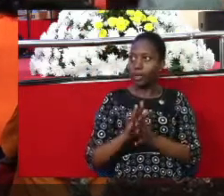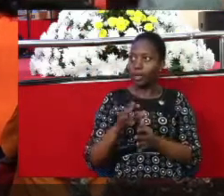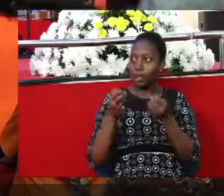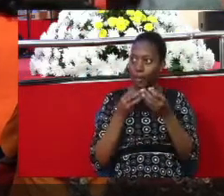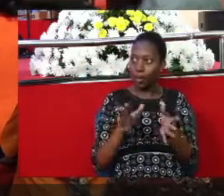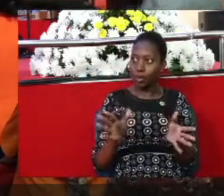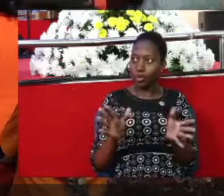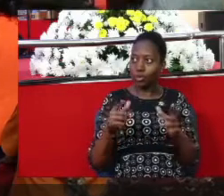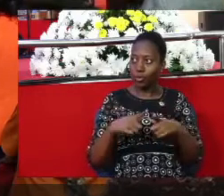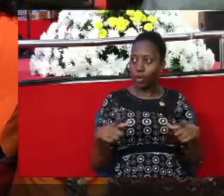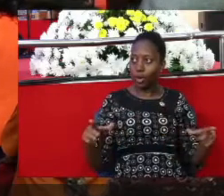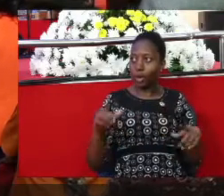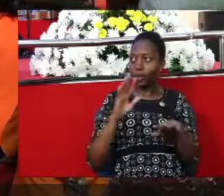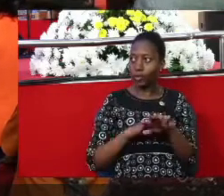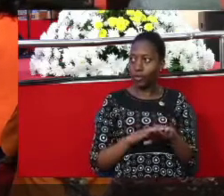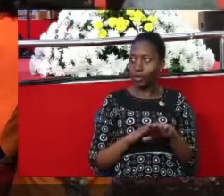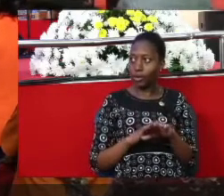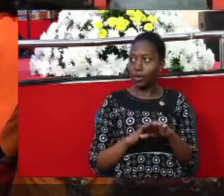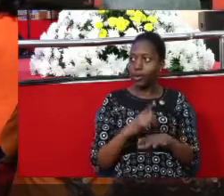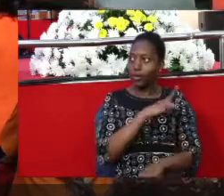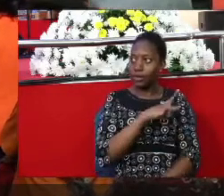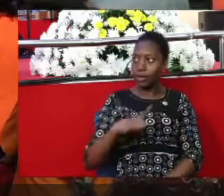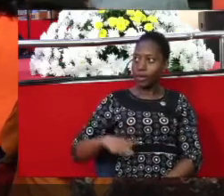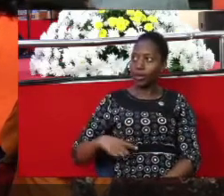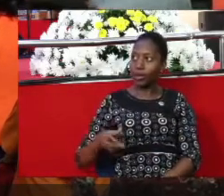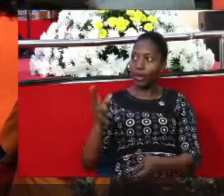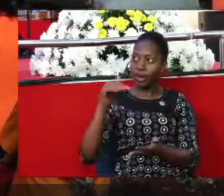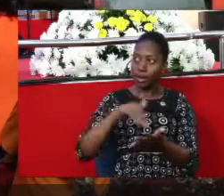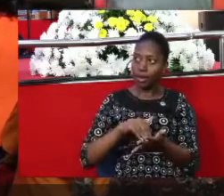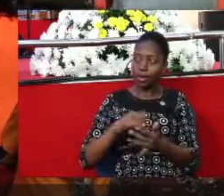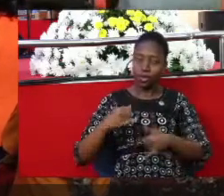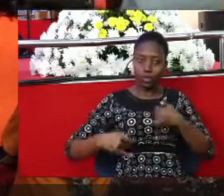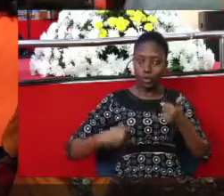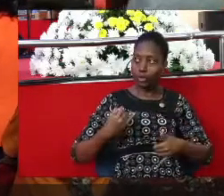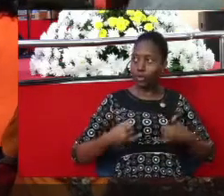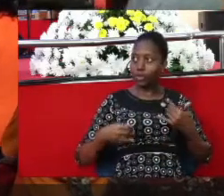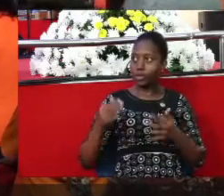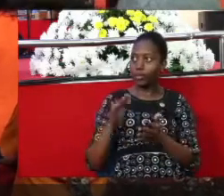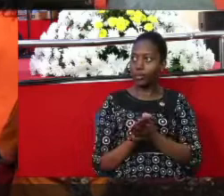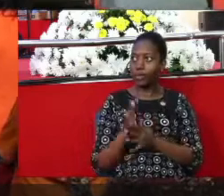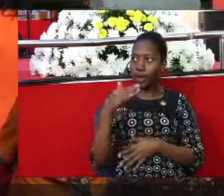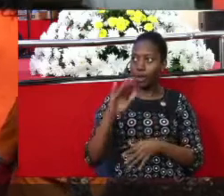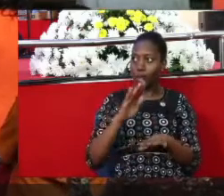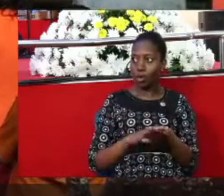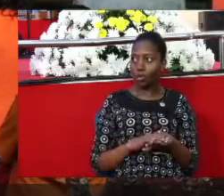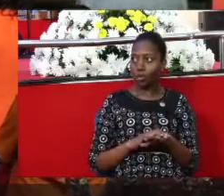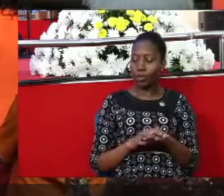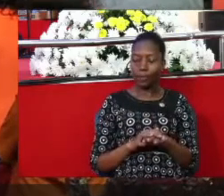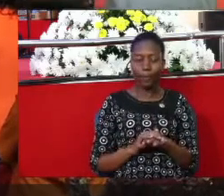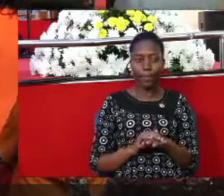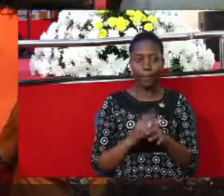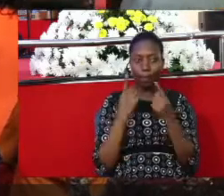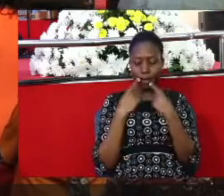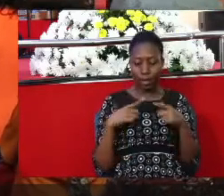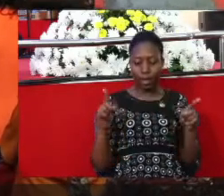will again rejoice over you for good as he rejoiced over your fathers. Hallelujah. I want us to declare together. This